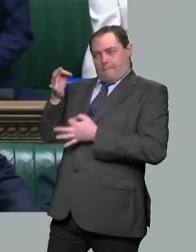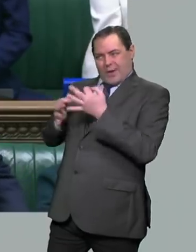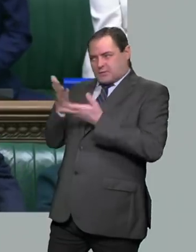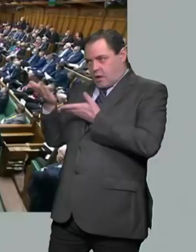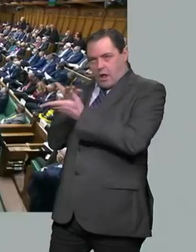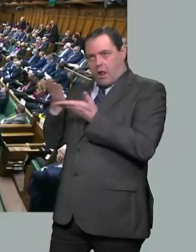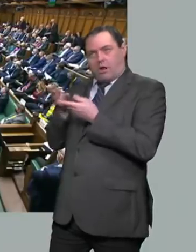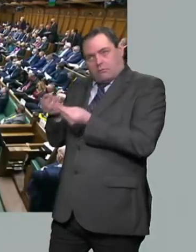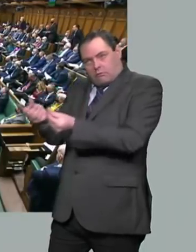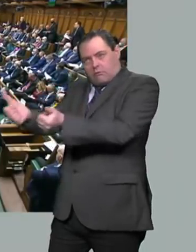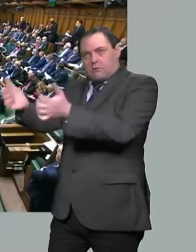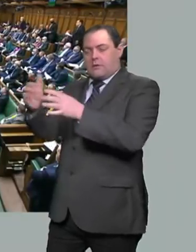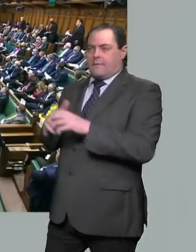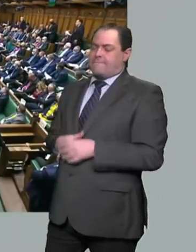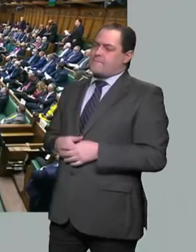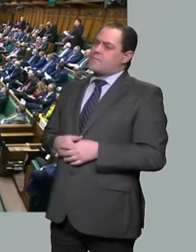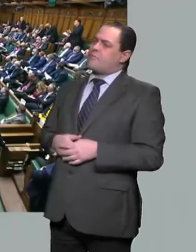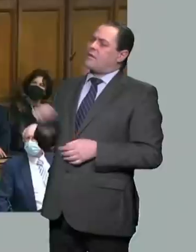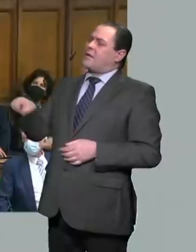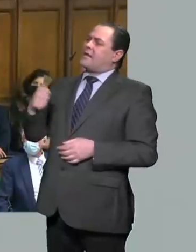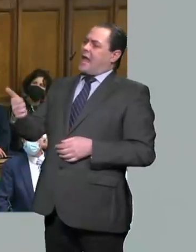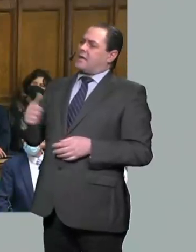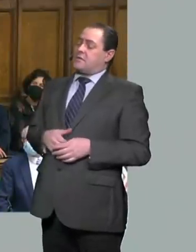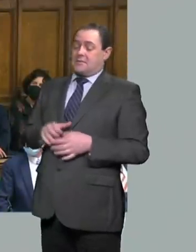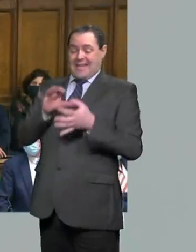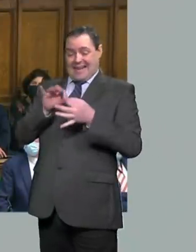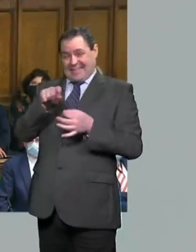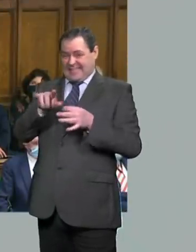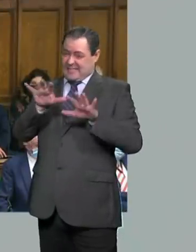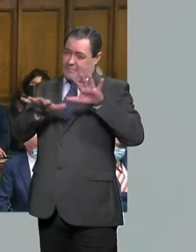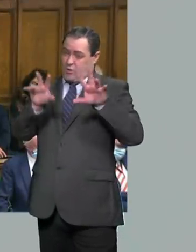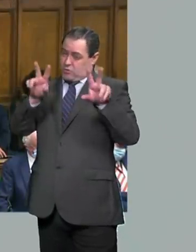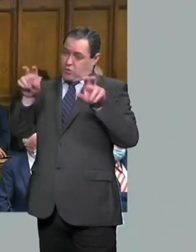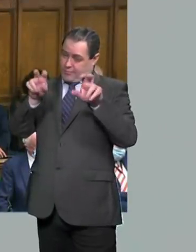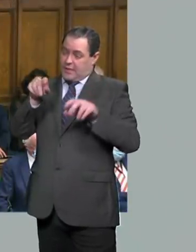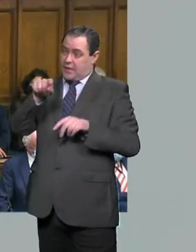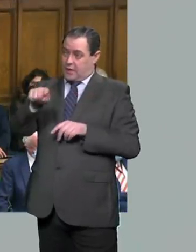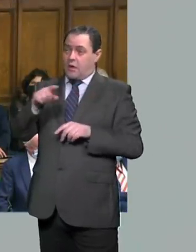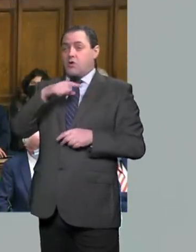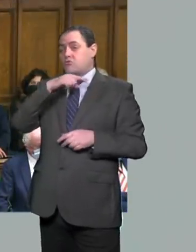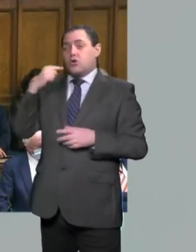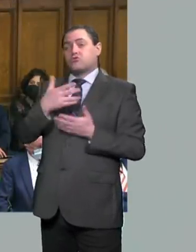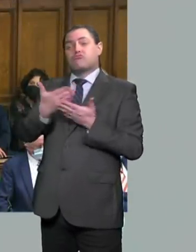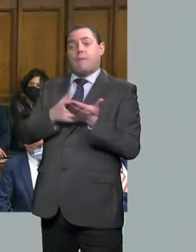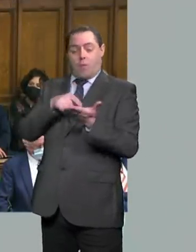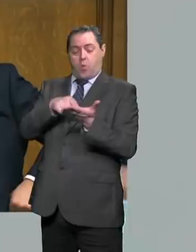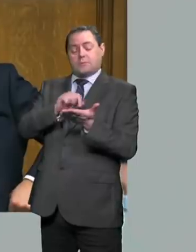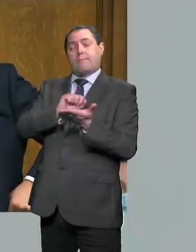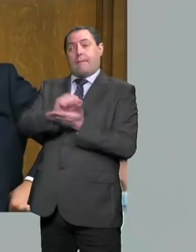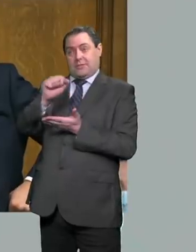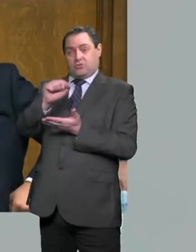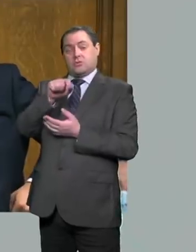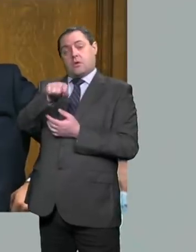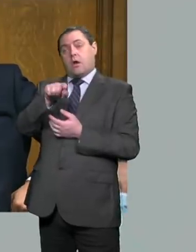way forward. Thomas. Mr. Speaker, on a related issue, after the publication of the Russia report, the Prime Minister